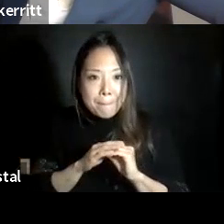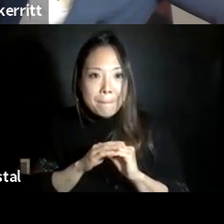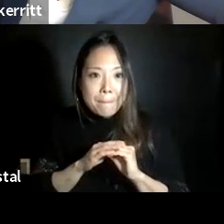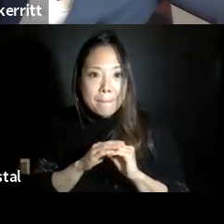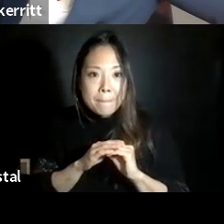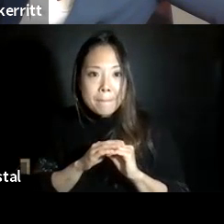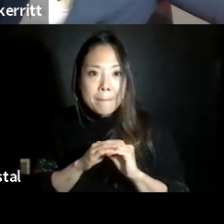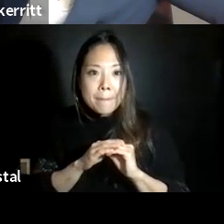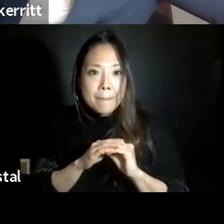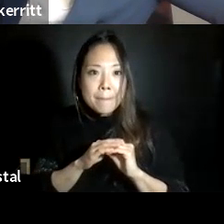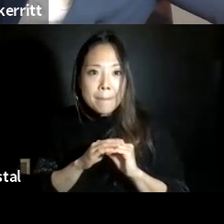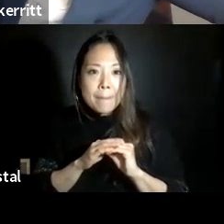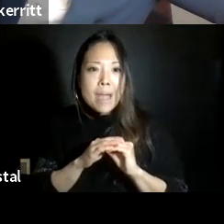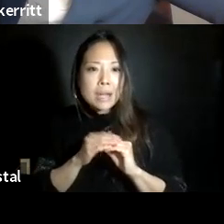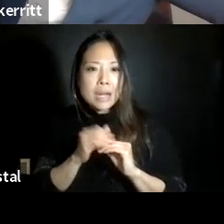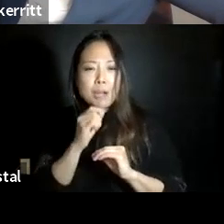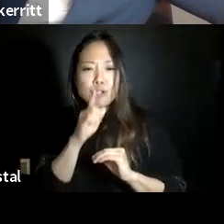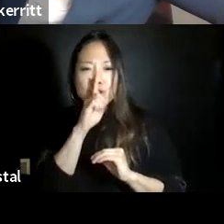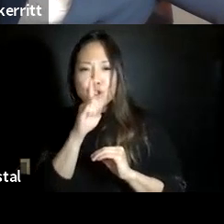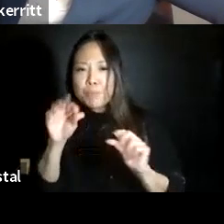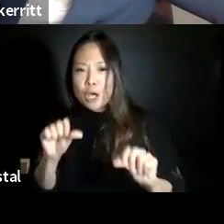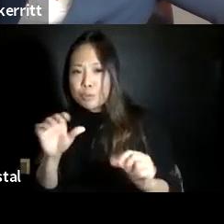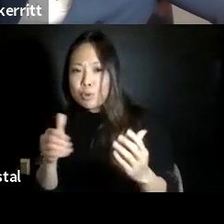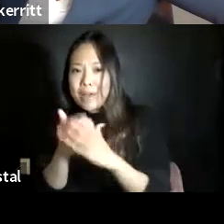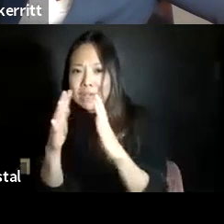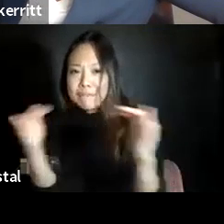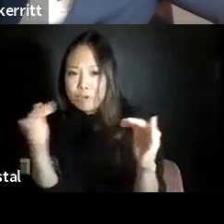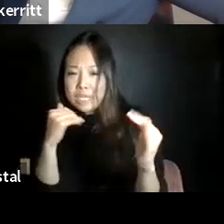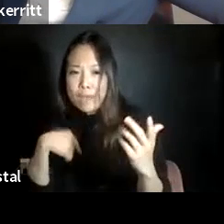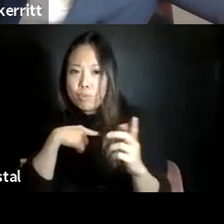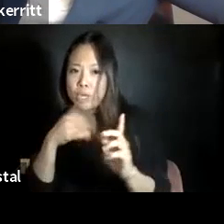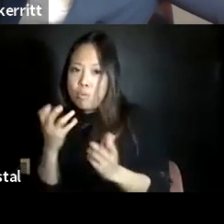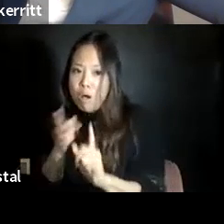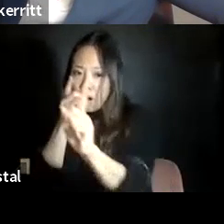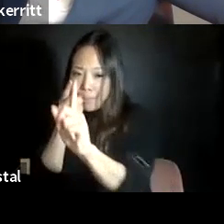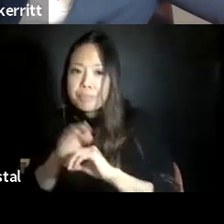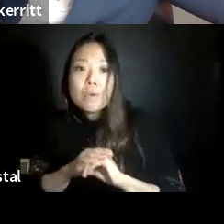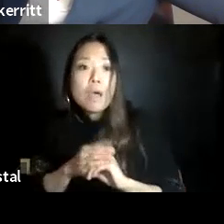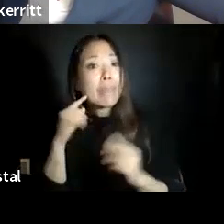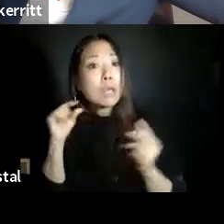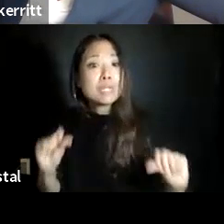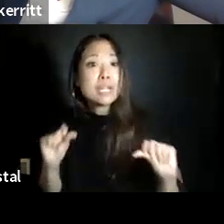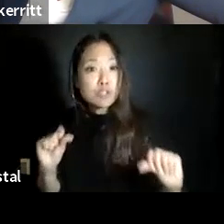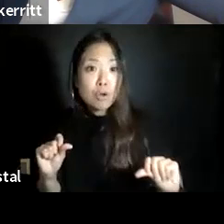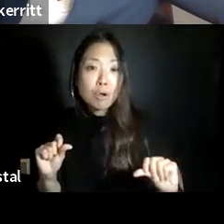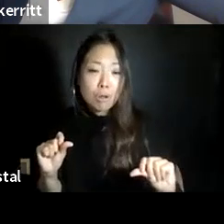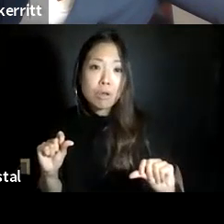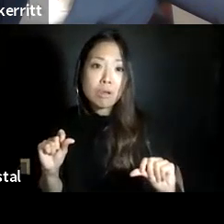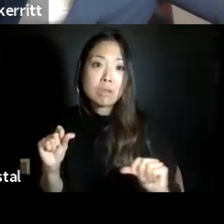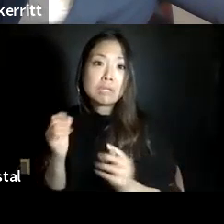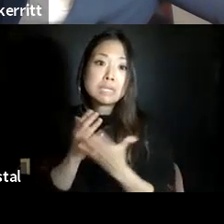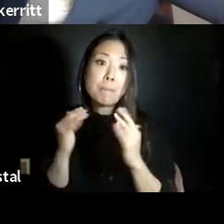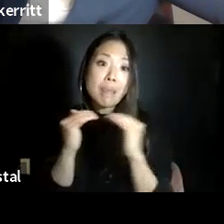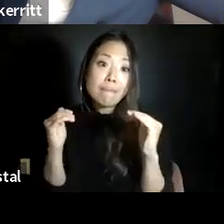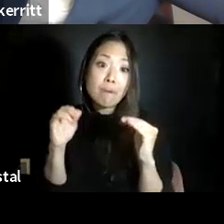seek. For me, the only place where I think there is potential to think about some level of